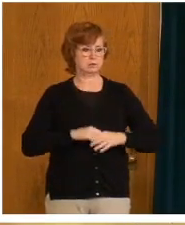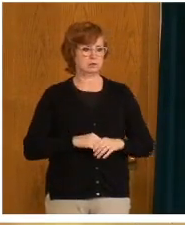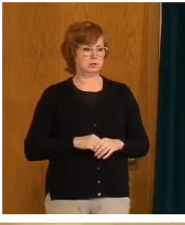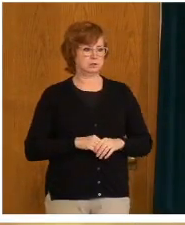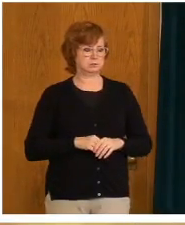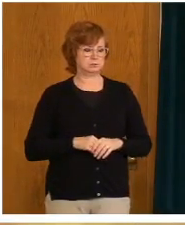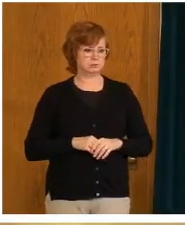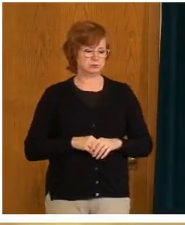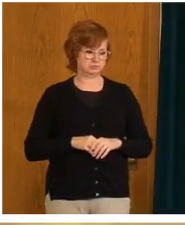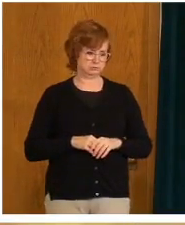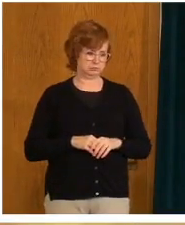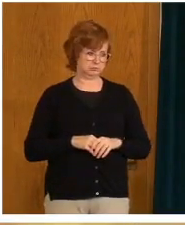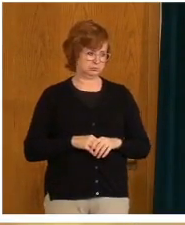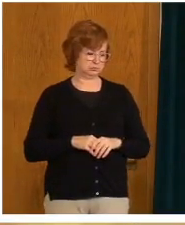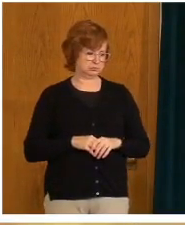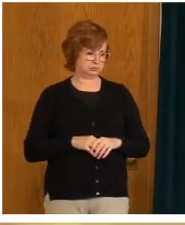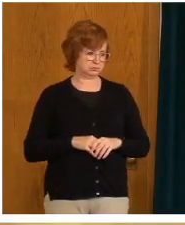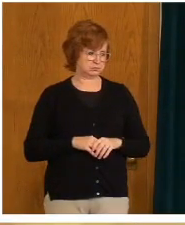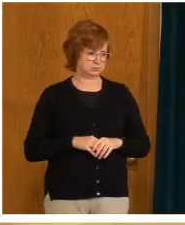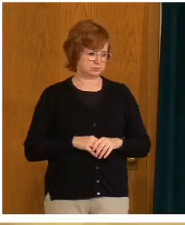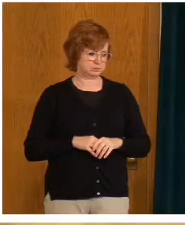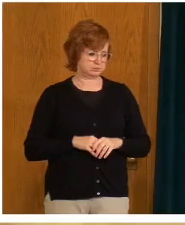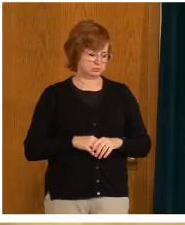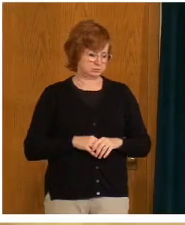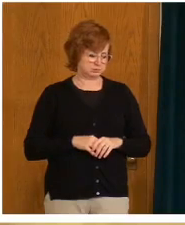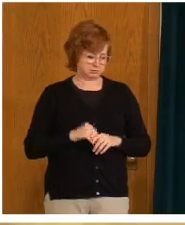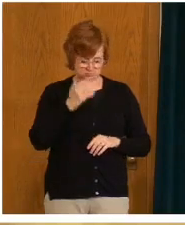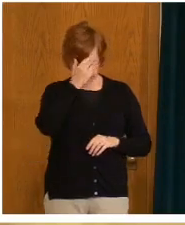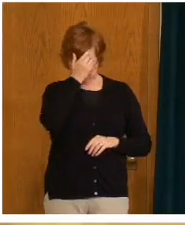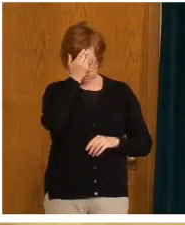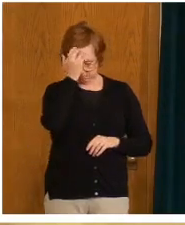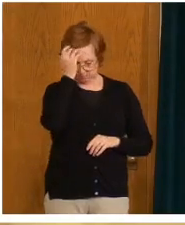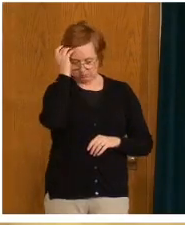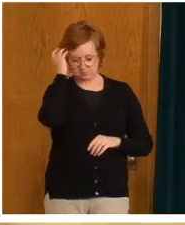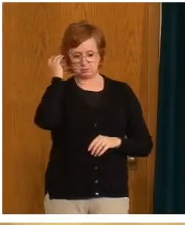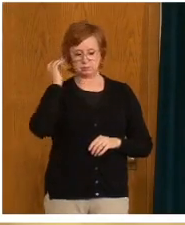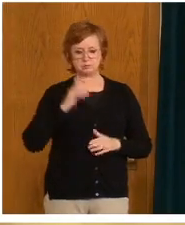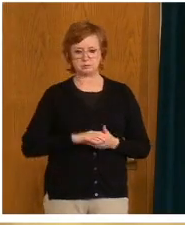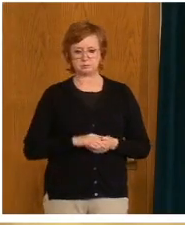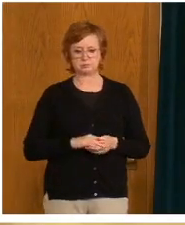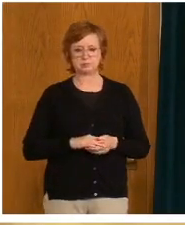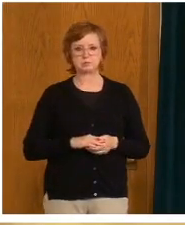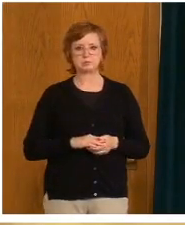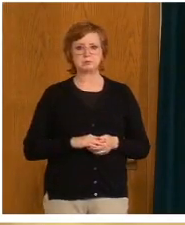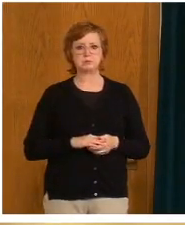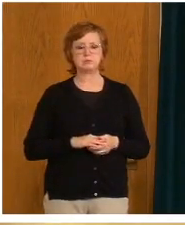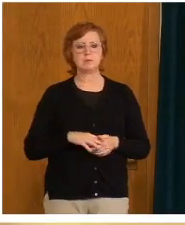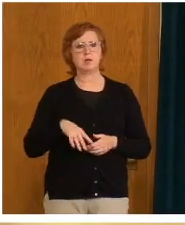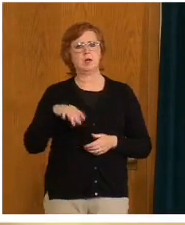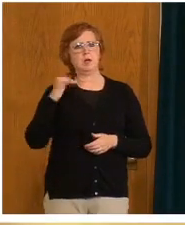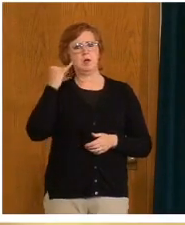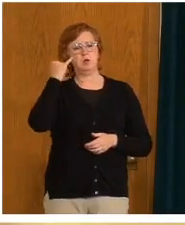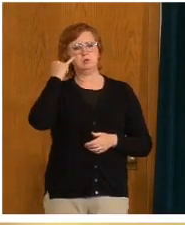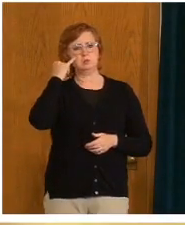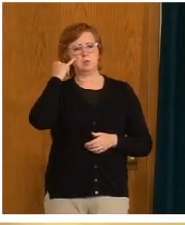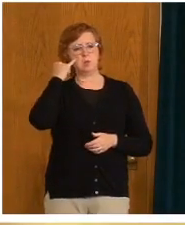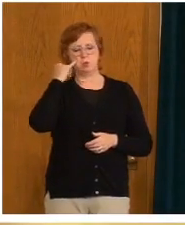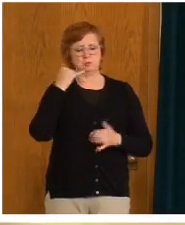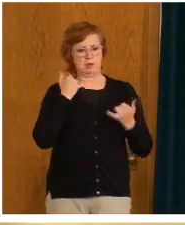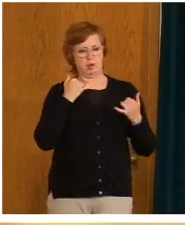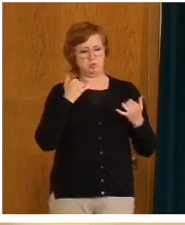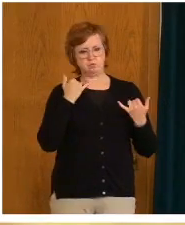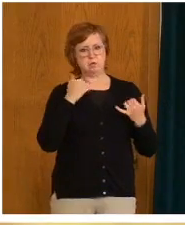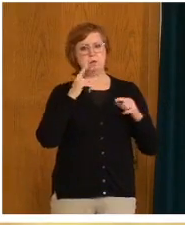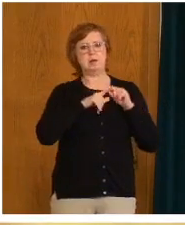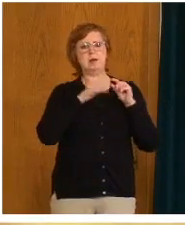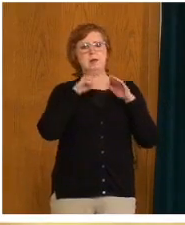lead me to my next question. If there is a point where most age groups have plateaued and there's still